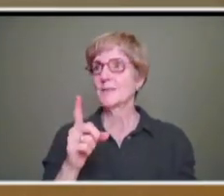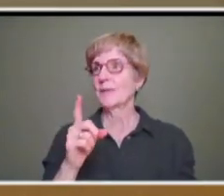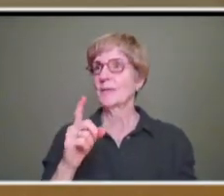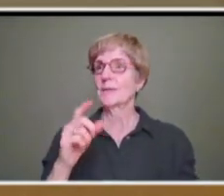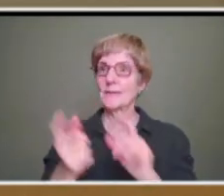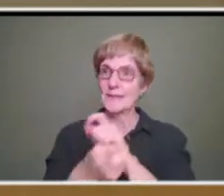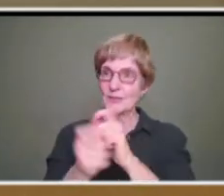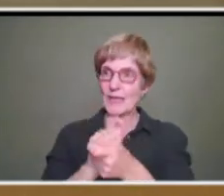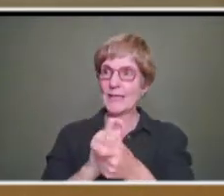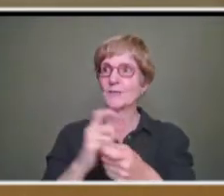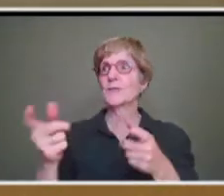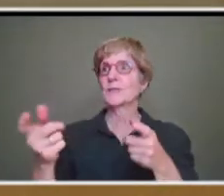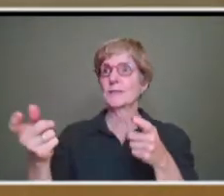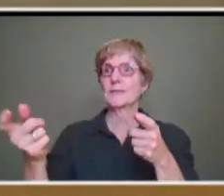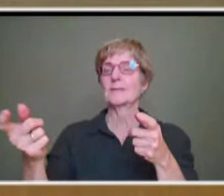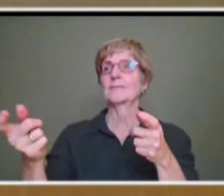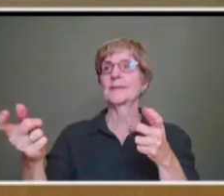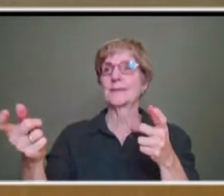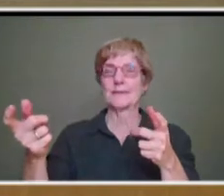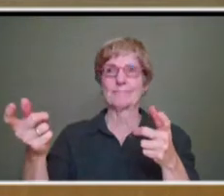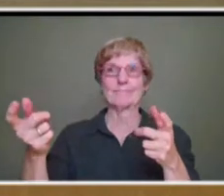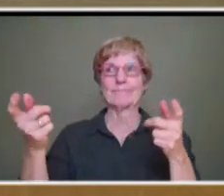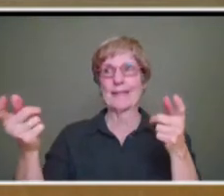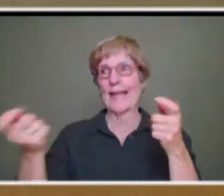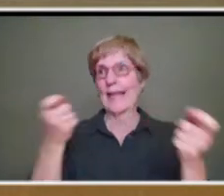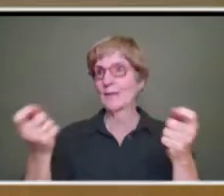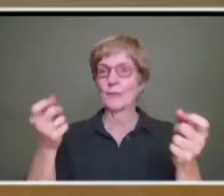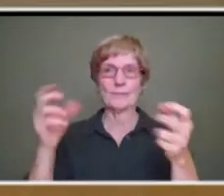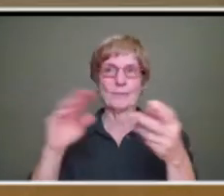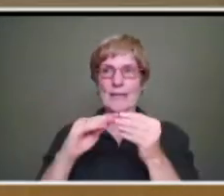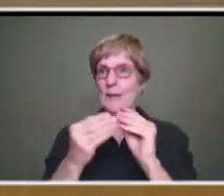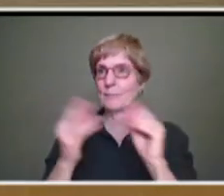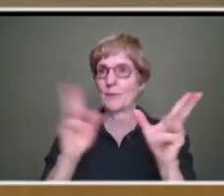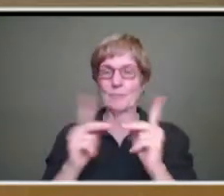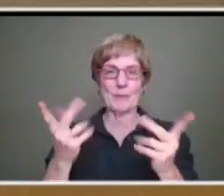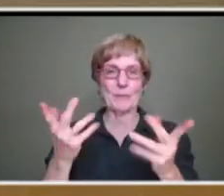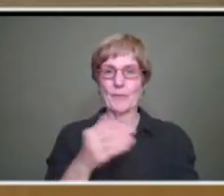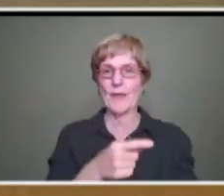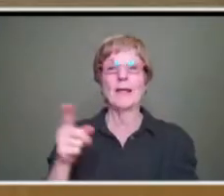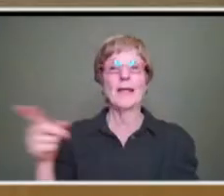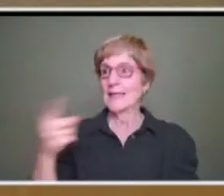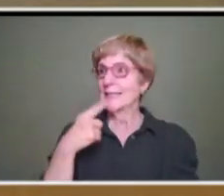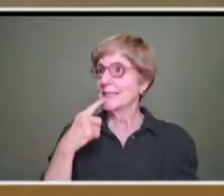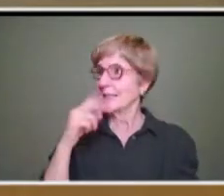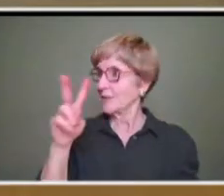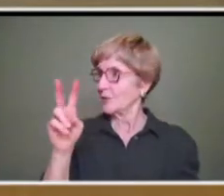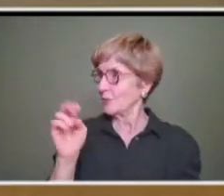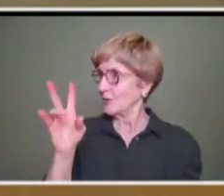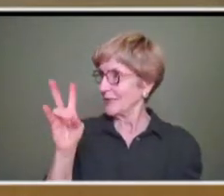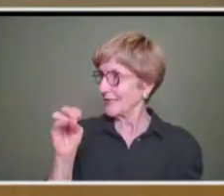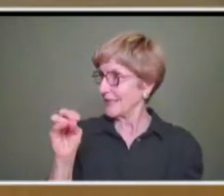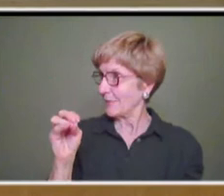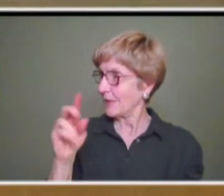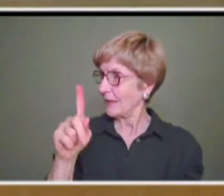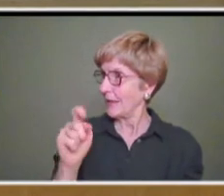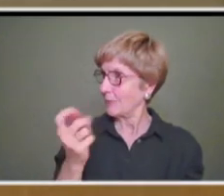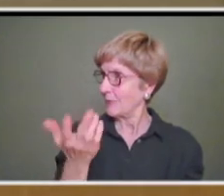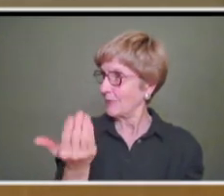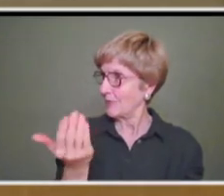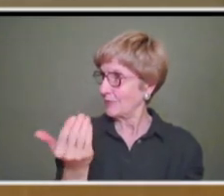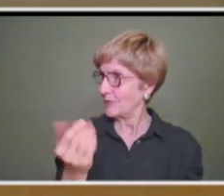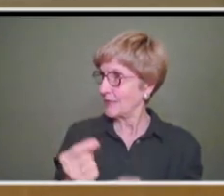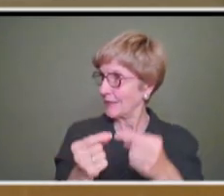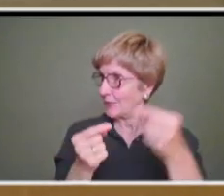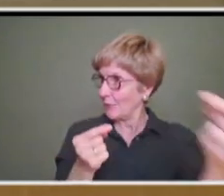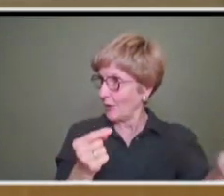of people that would be there that's he said 270 115 across the street